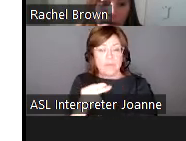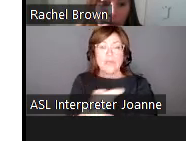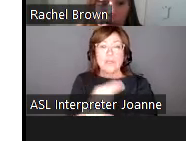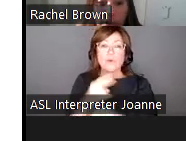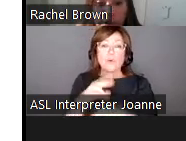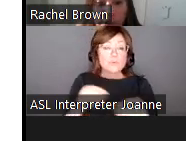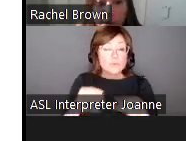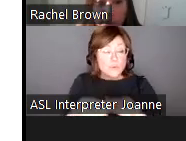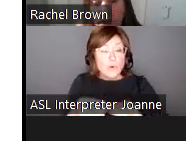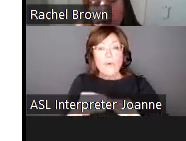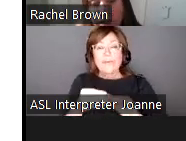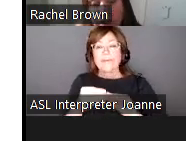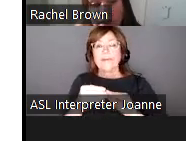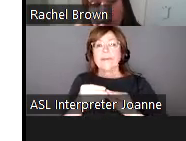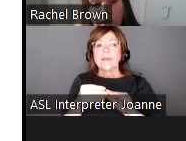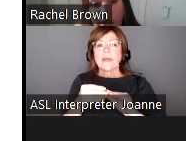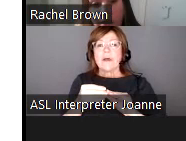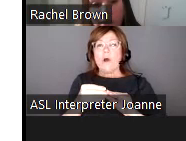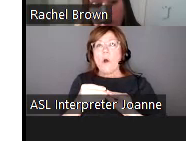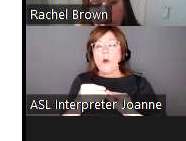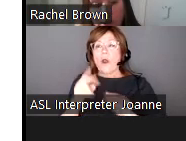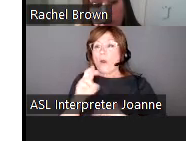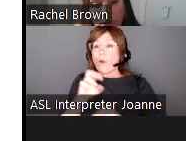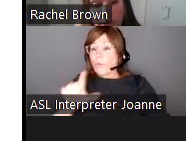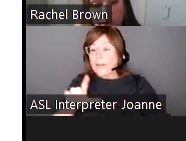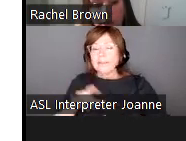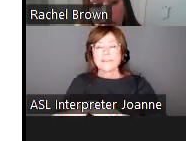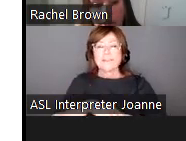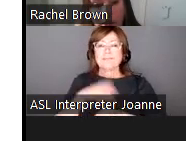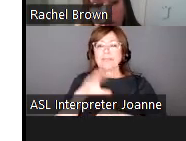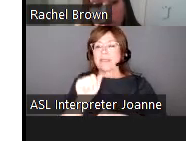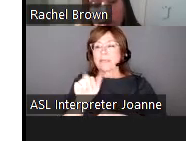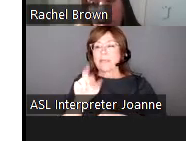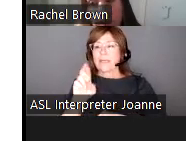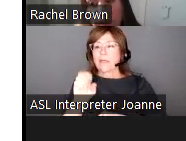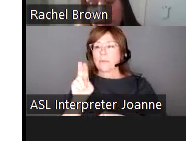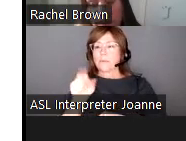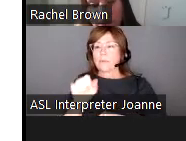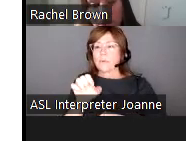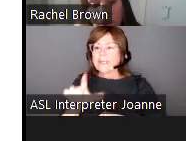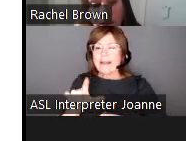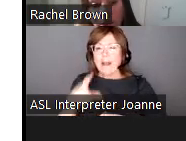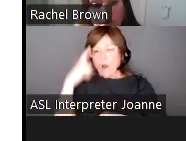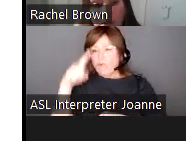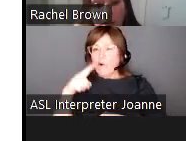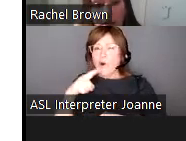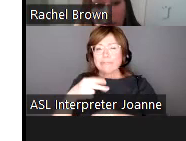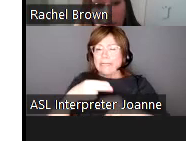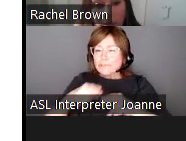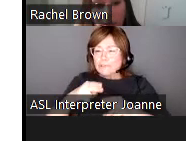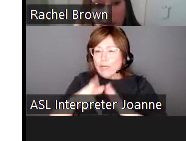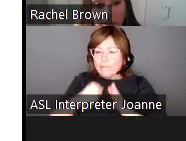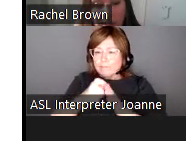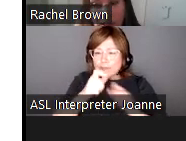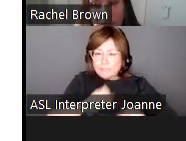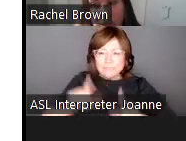stories or reels or what they call carousels to post short videos. So if you want to use a